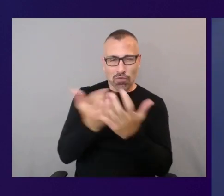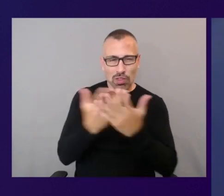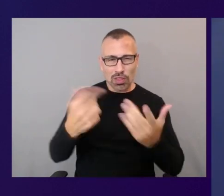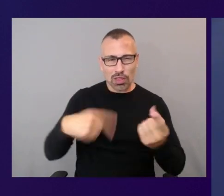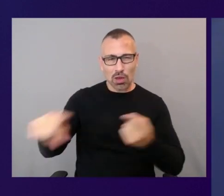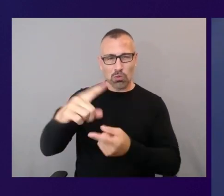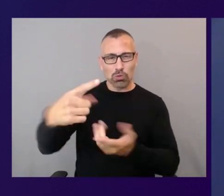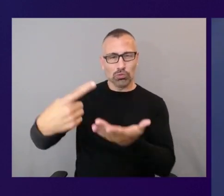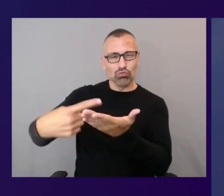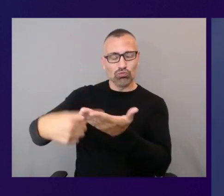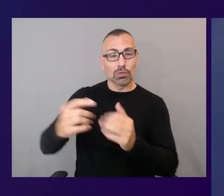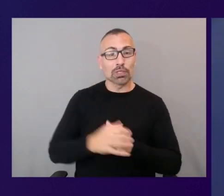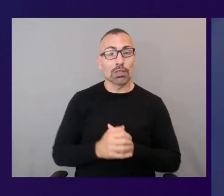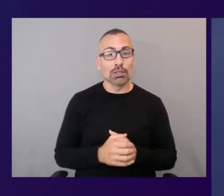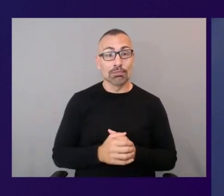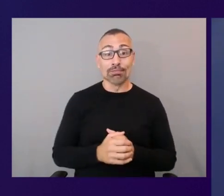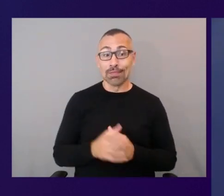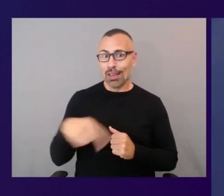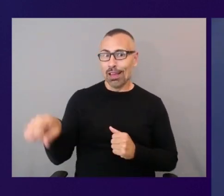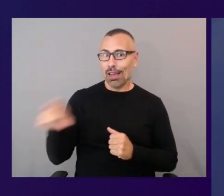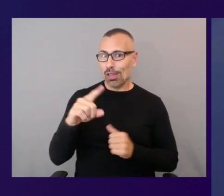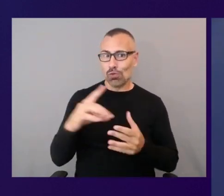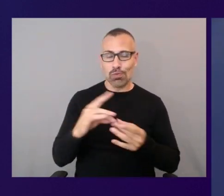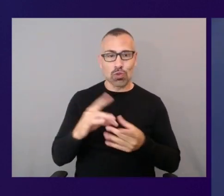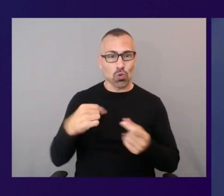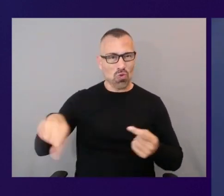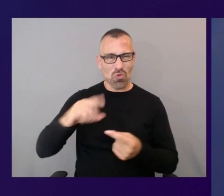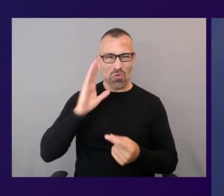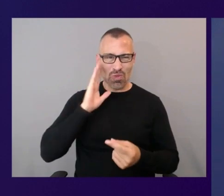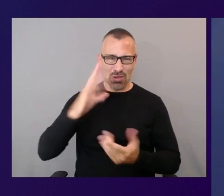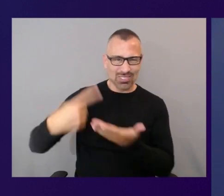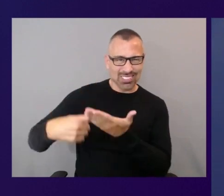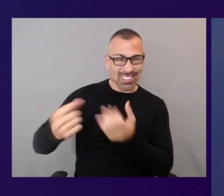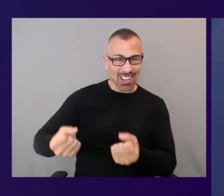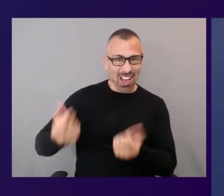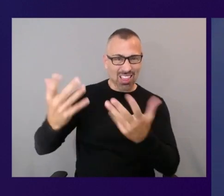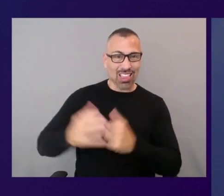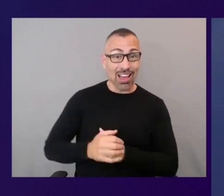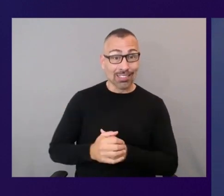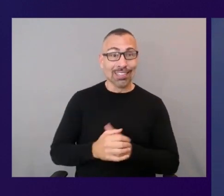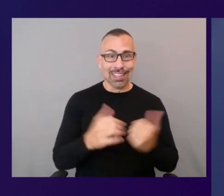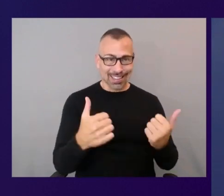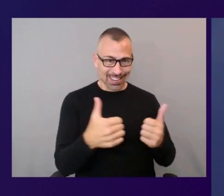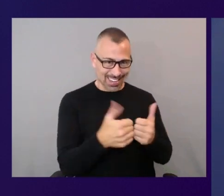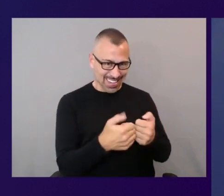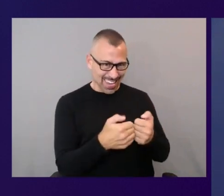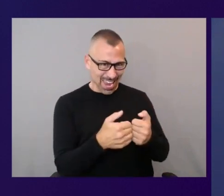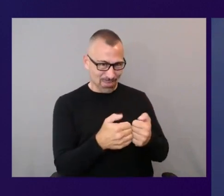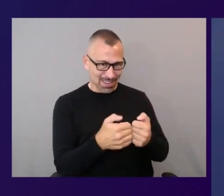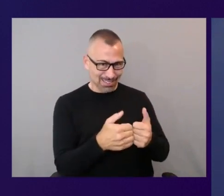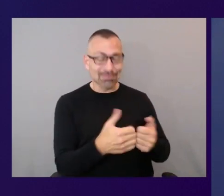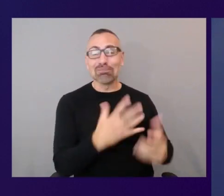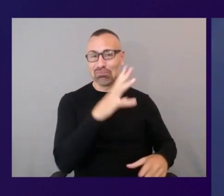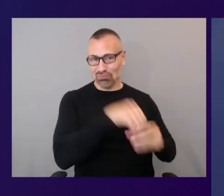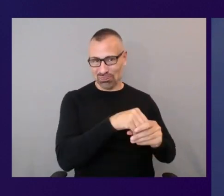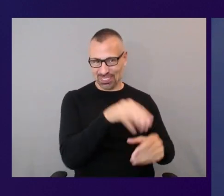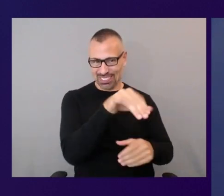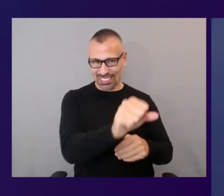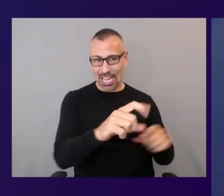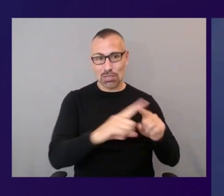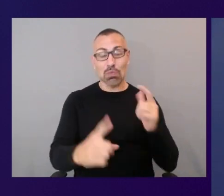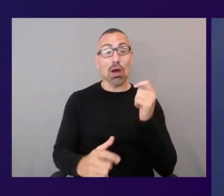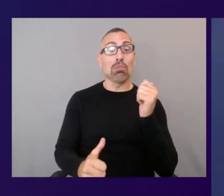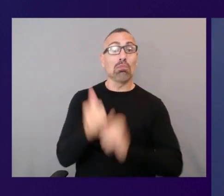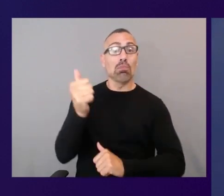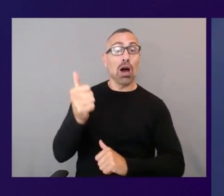they mentioned, we covered a lot. We absolutely cover gaming, we cover so much more, and we're going to focus on our end user desktops for the